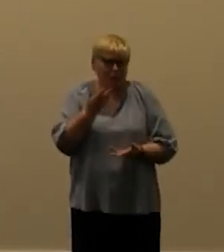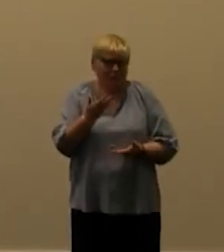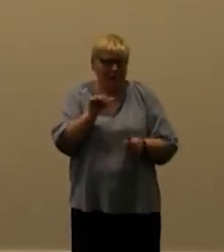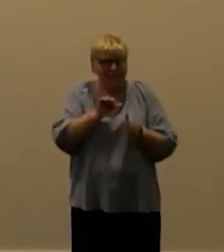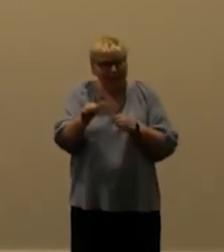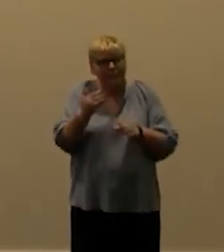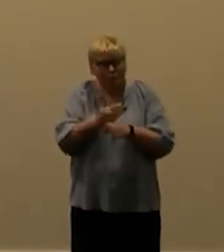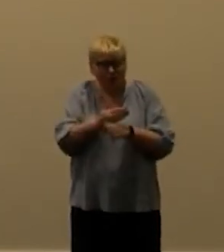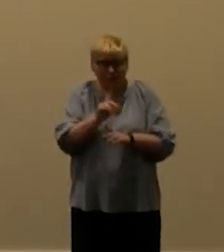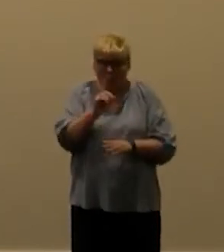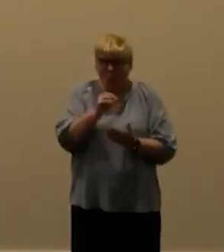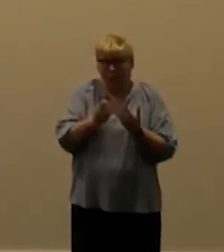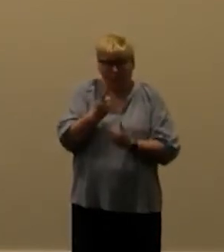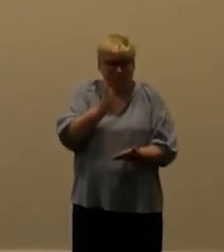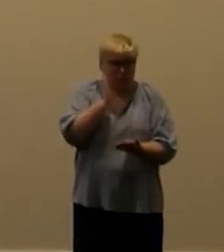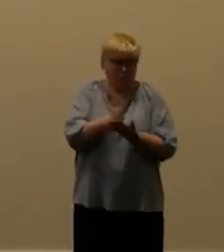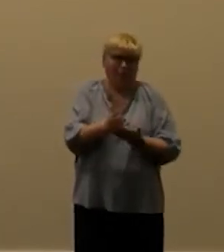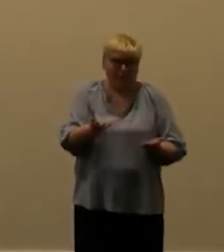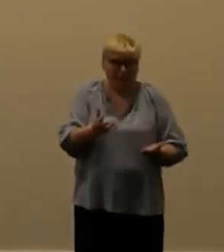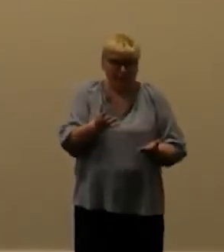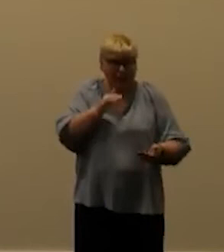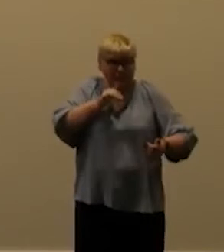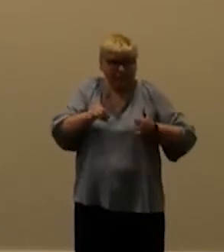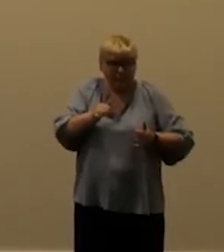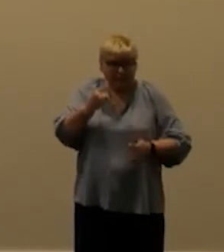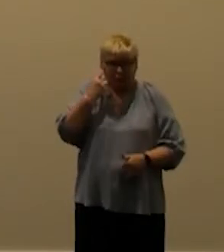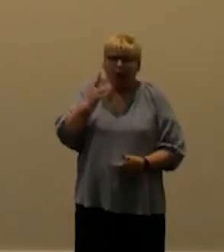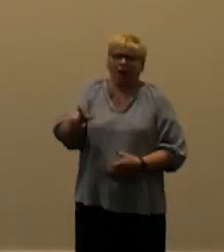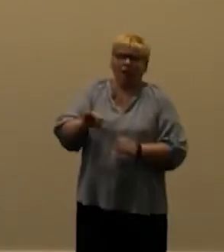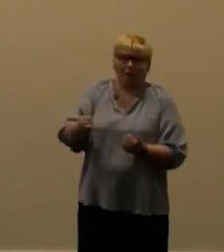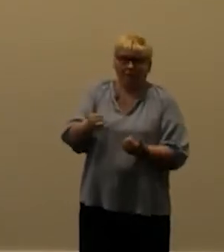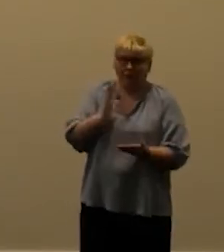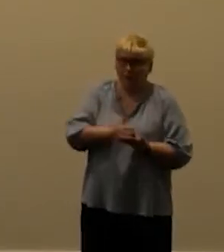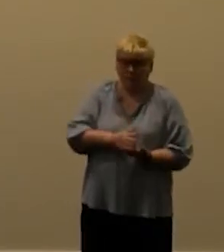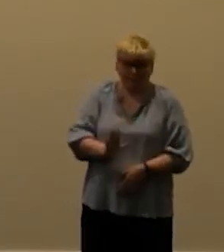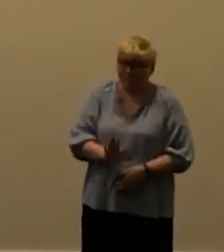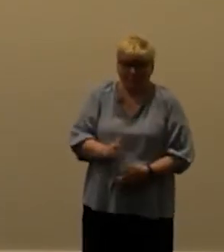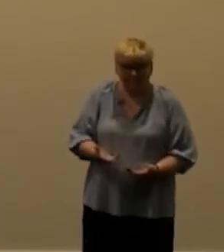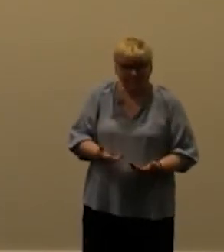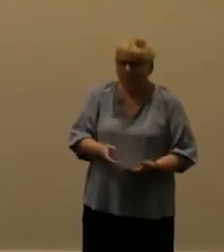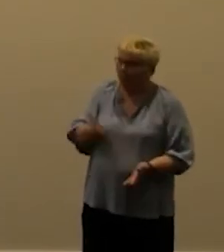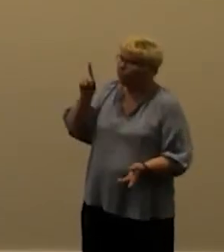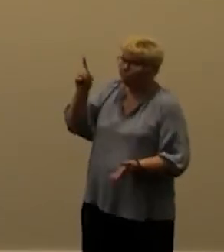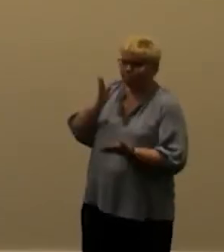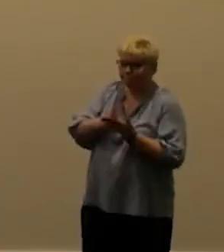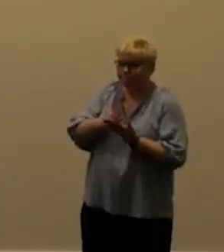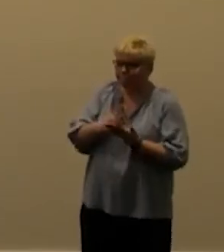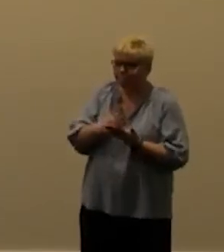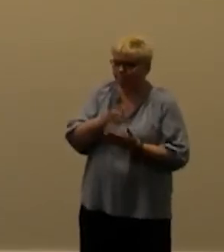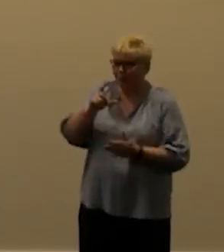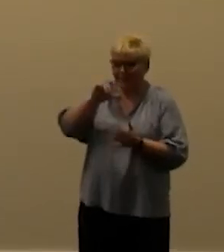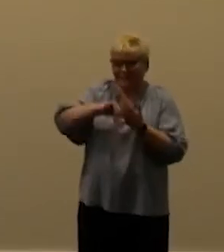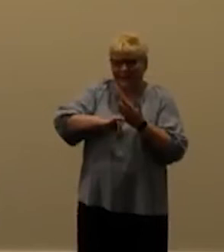best practice, real world example of kind of conditional access policies. So for me, yeah, he's done a fantastic job on the CA